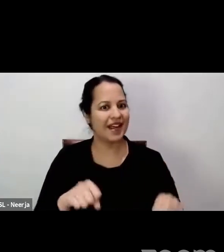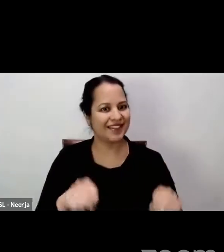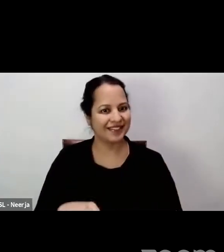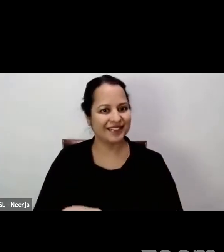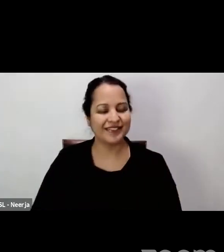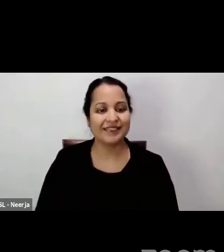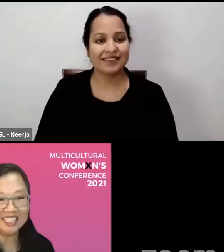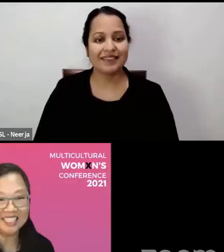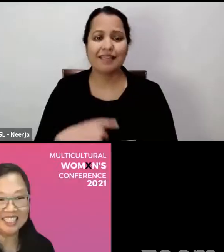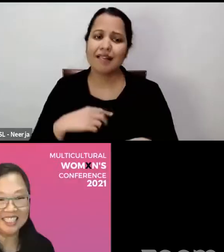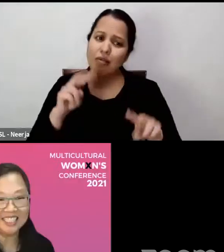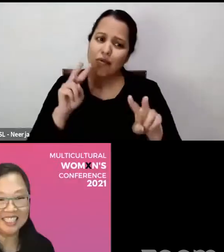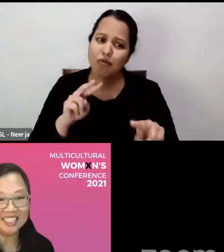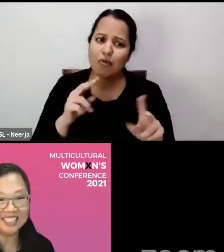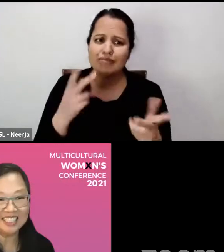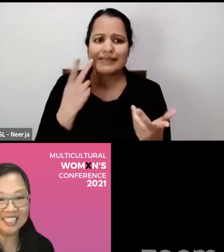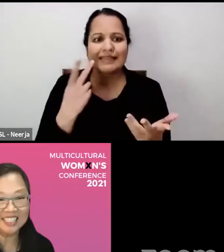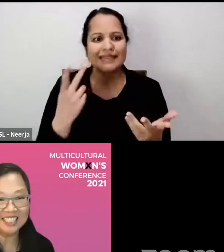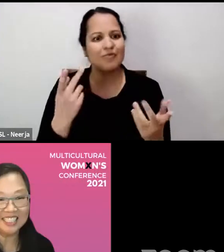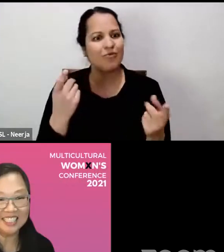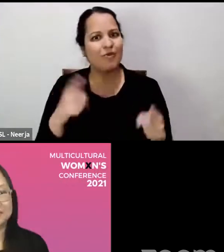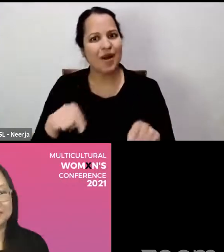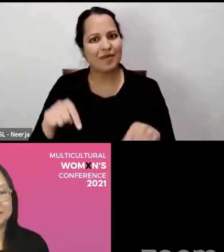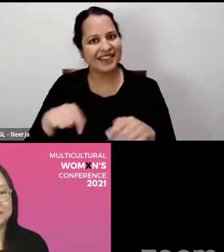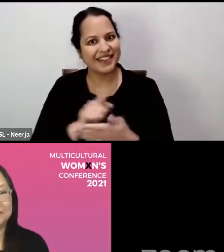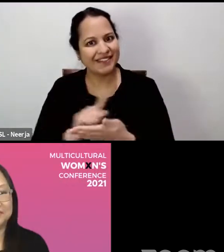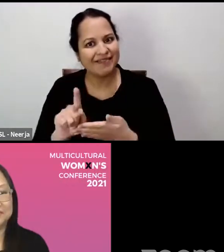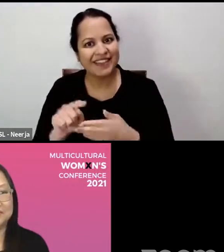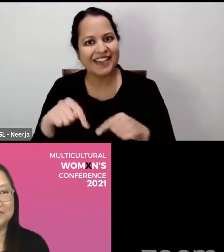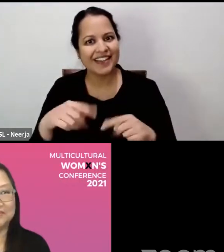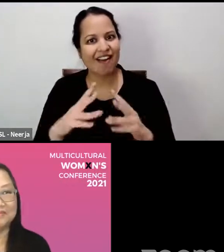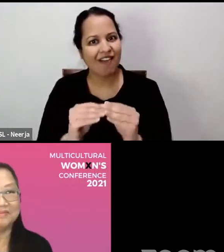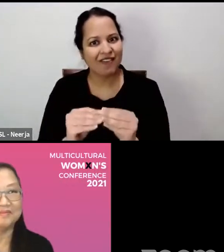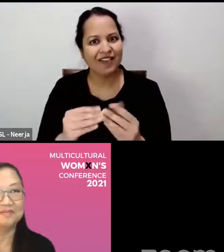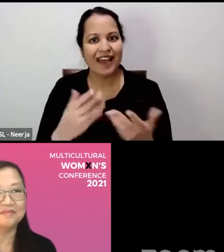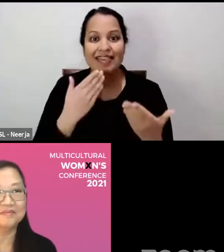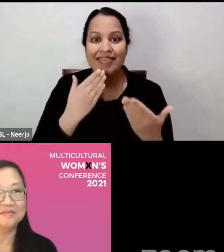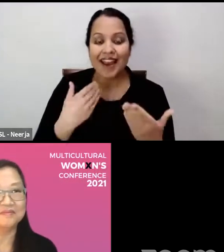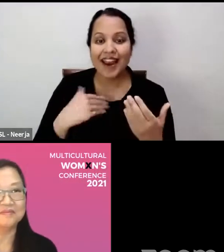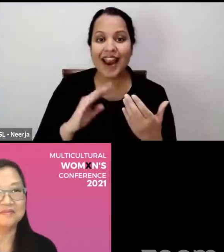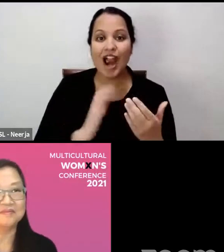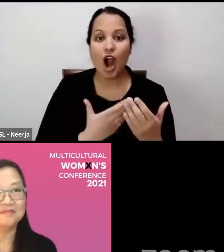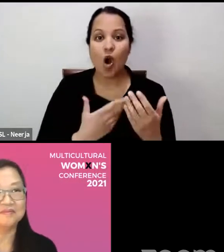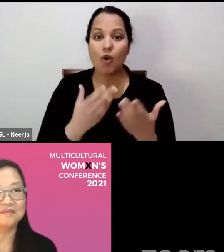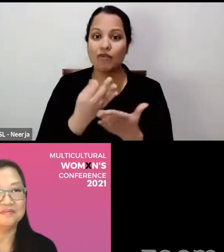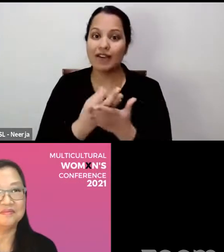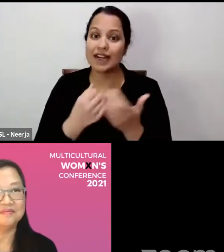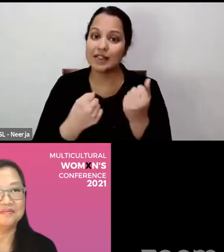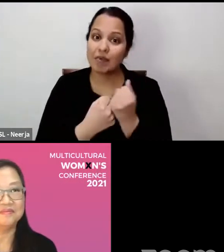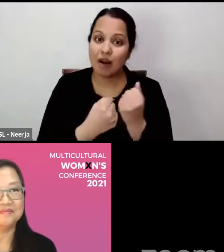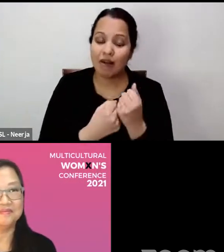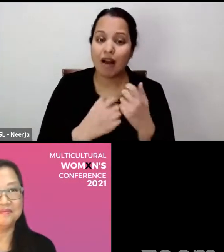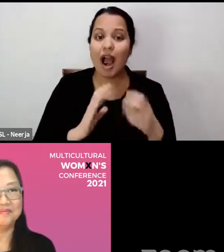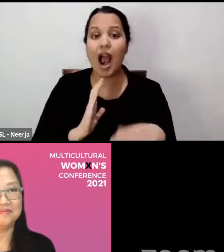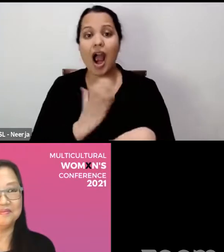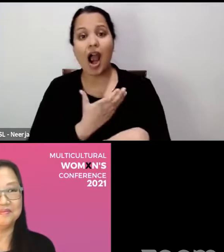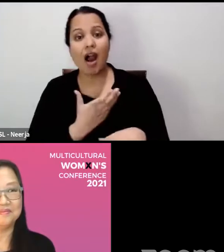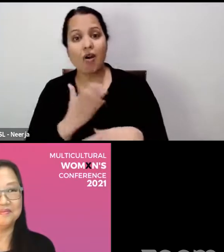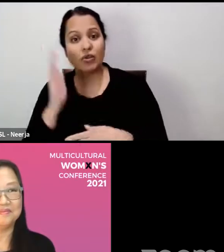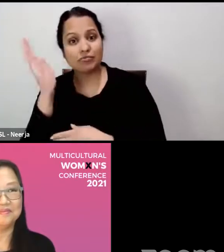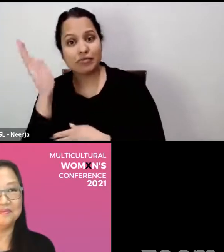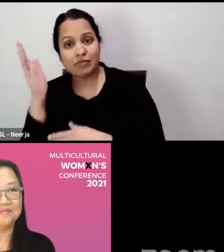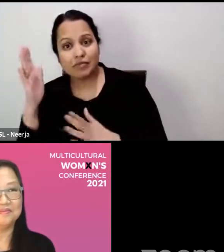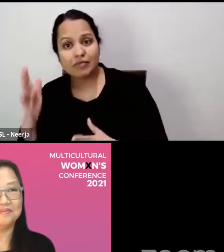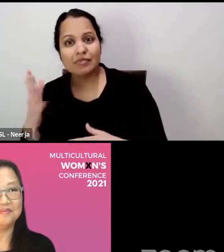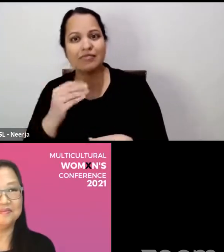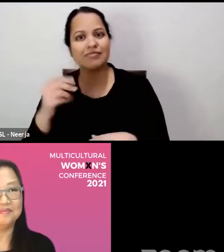engaged throughout the week. Thank you to our sponsors, honor speakers, and guests for being a part of this